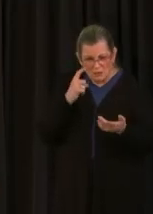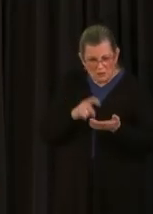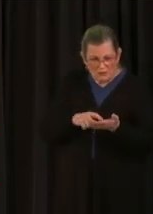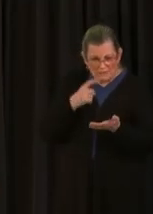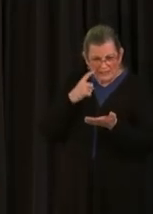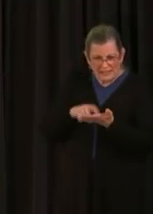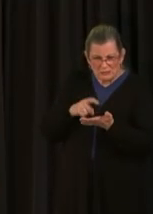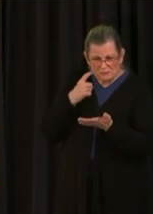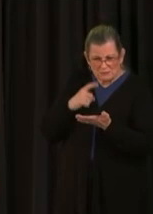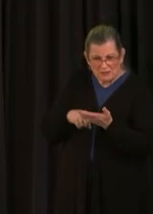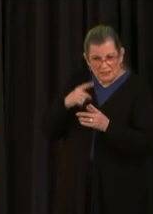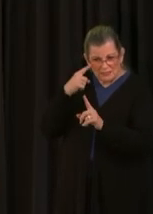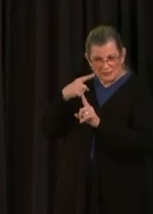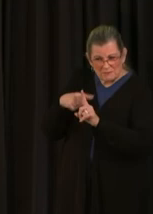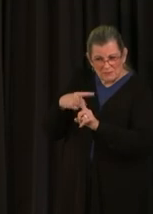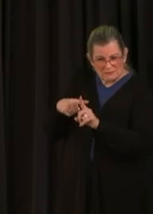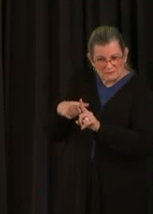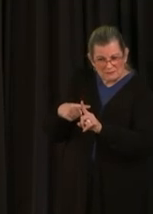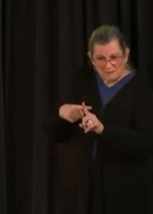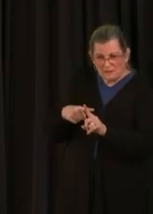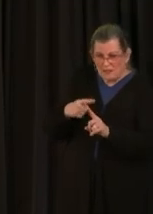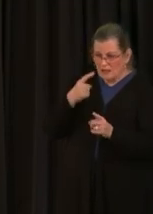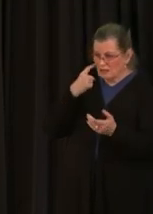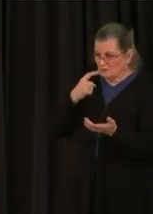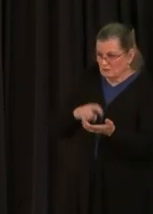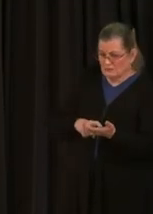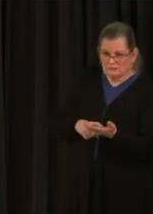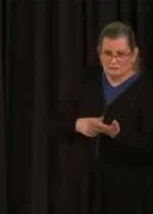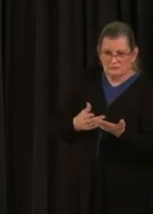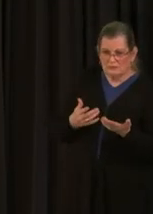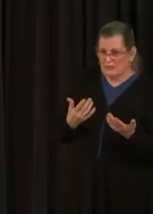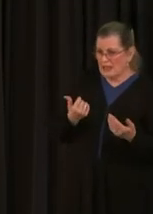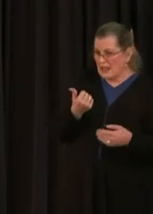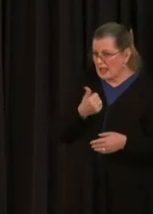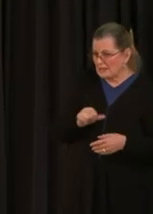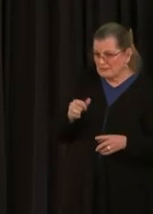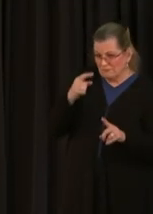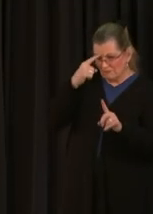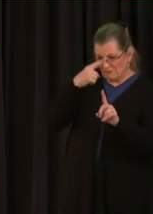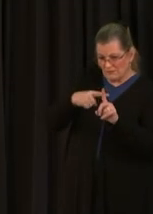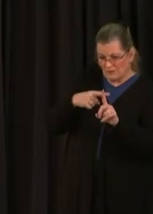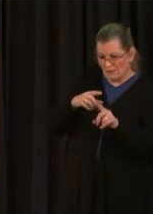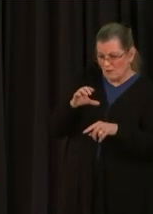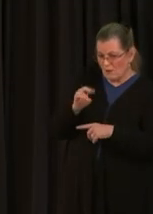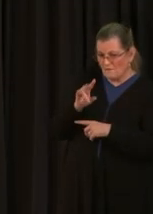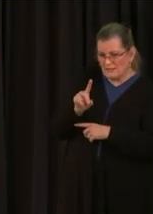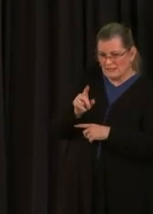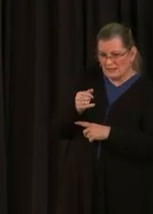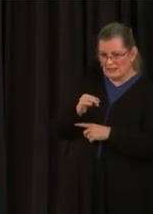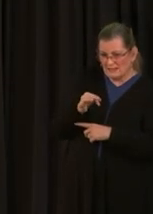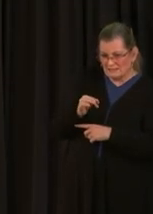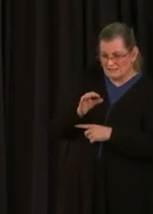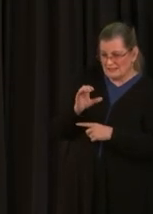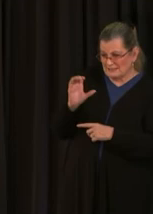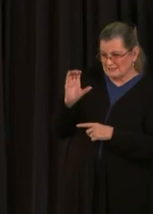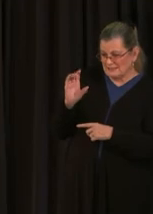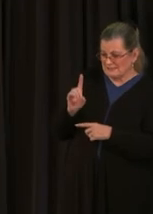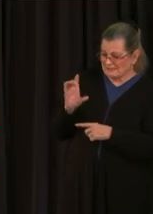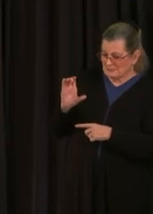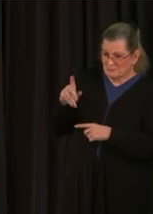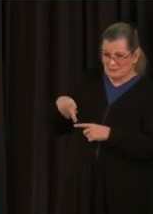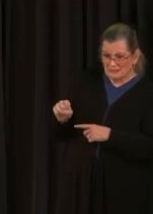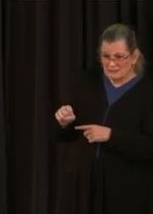encourage families to carpool when they can to ensure safe arrival and dismissal and transitions. So with